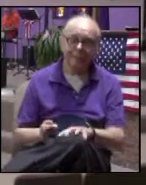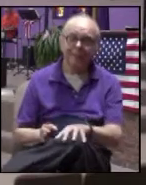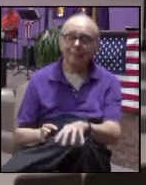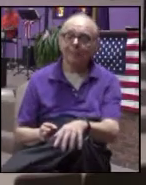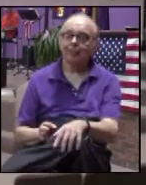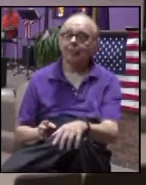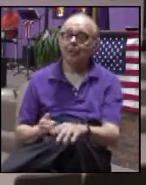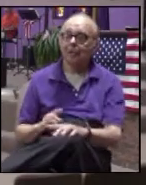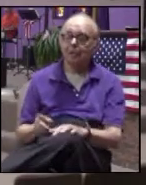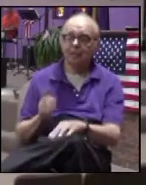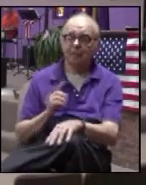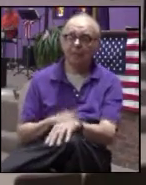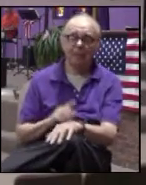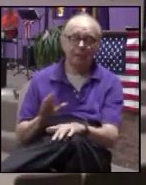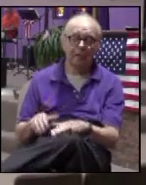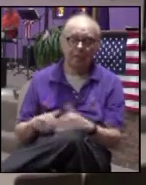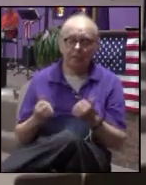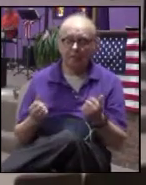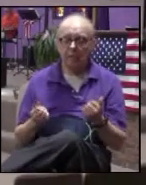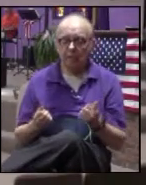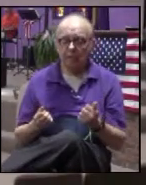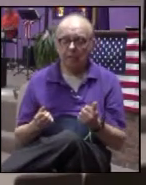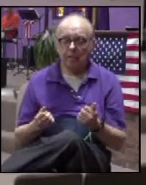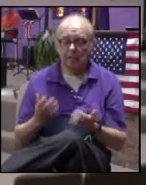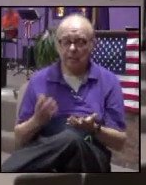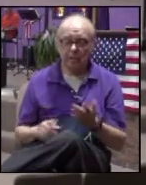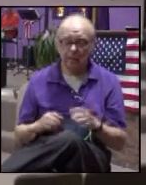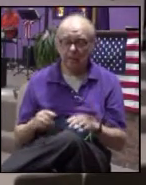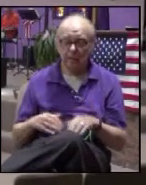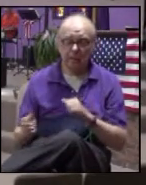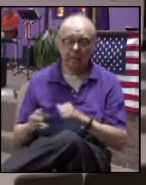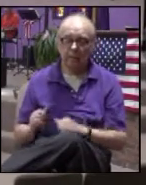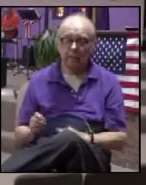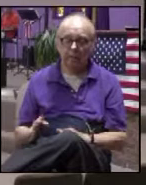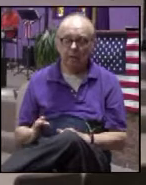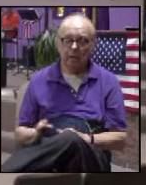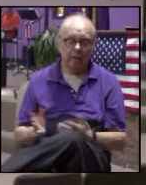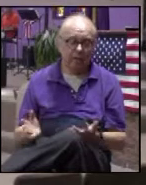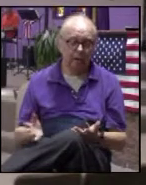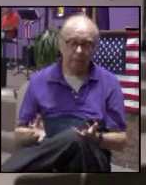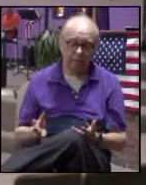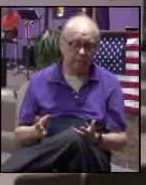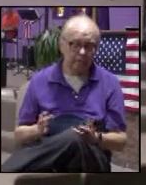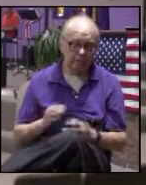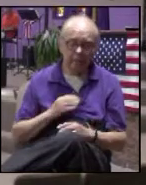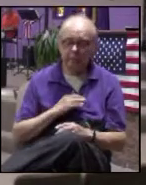But there are times in our life that it may require leaving our job to go plant a church, to go be a missionary, to